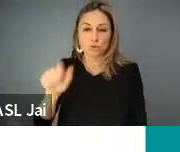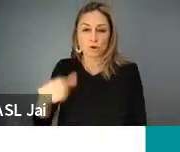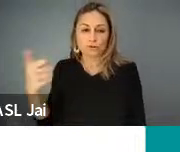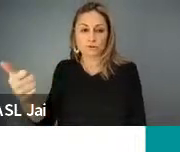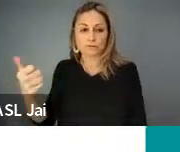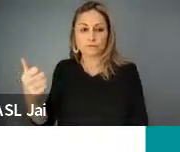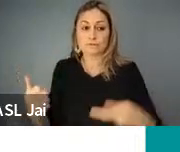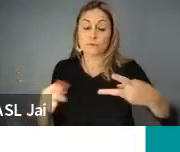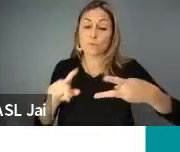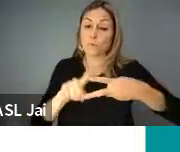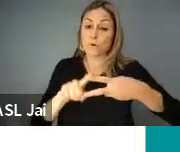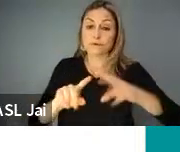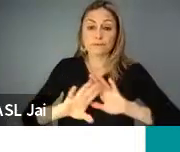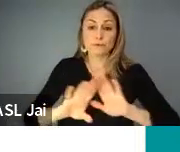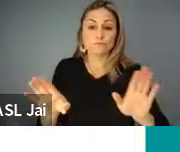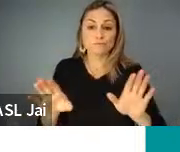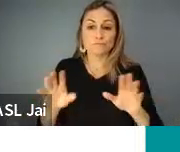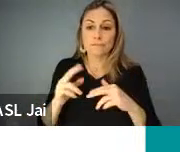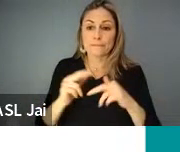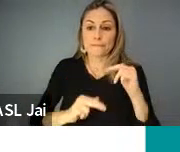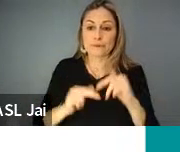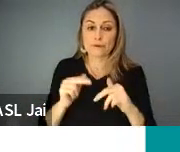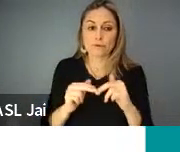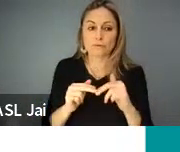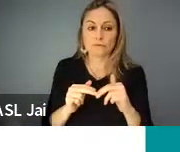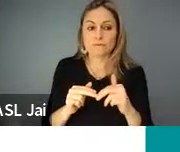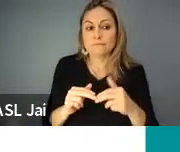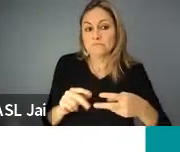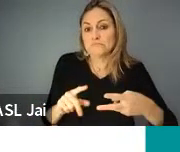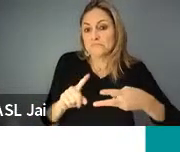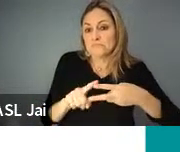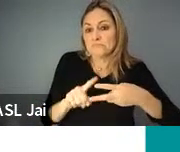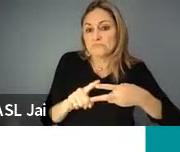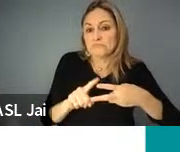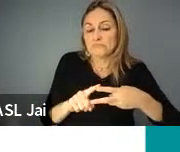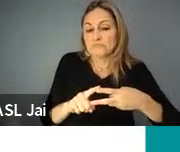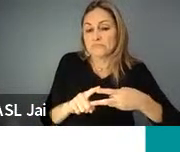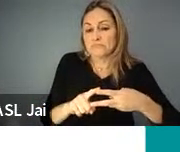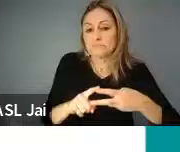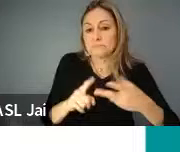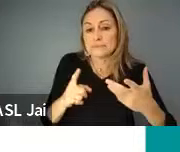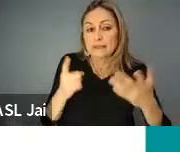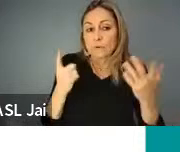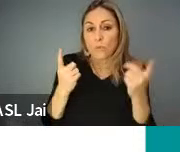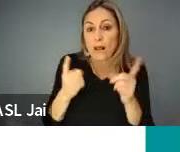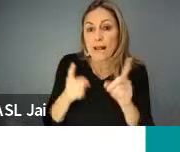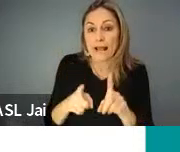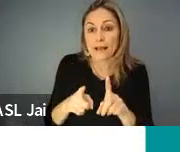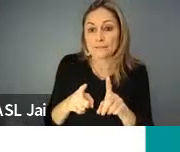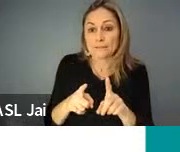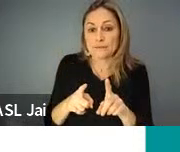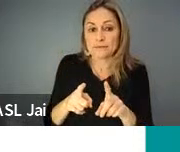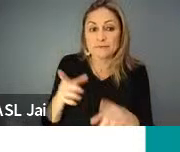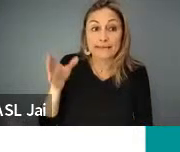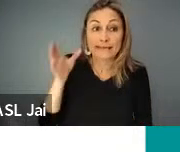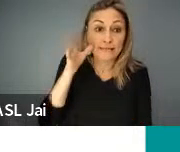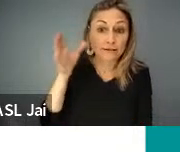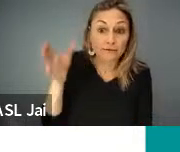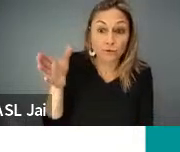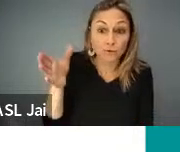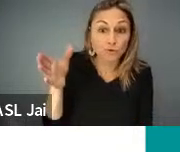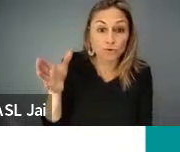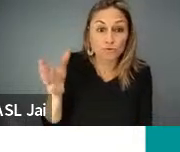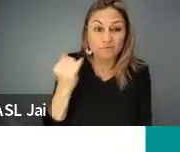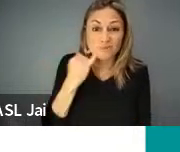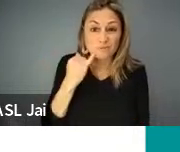no-build alternative, which that's the scenario with what happens in the future if